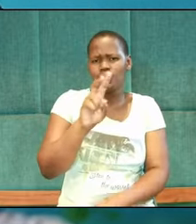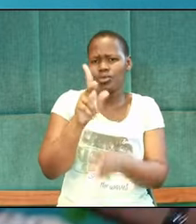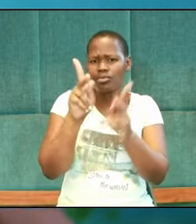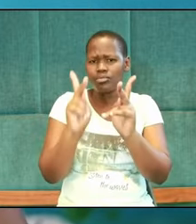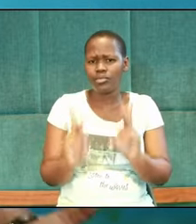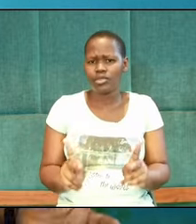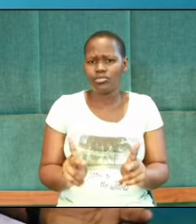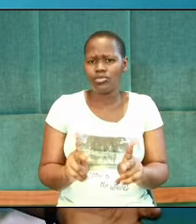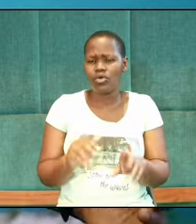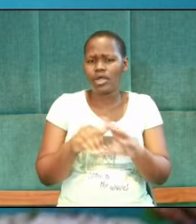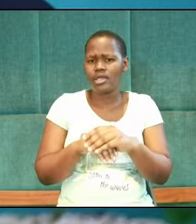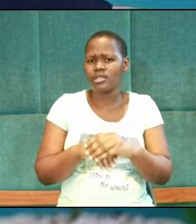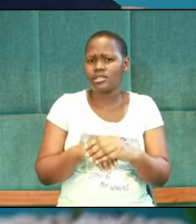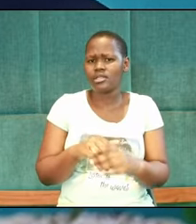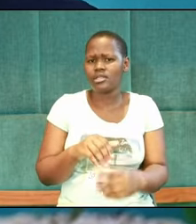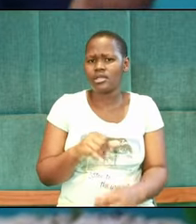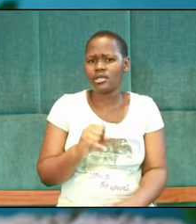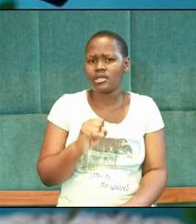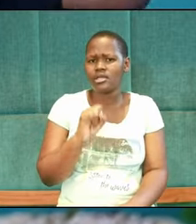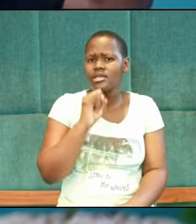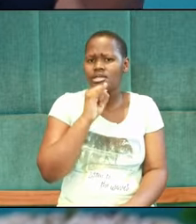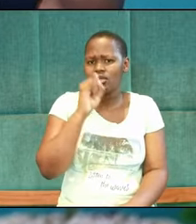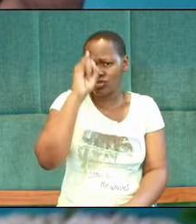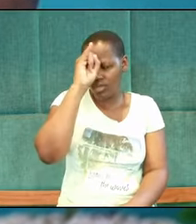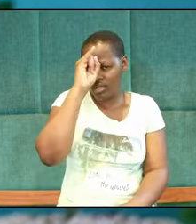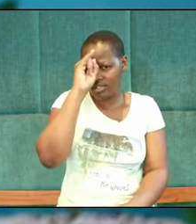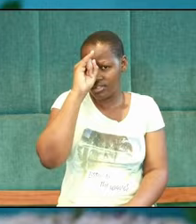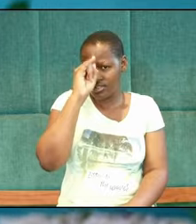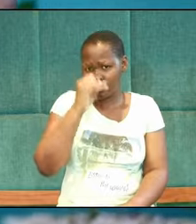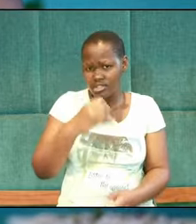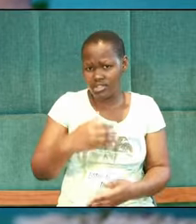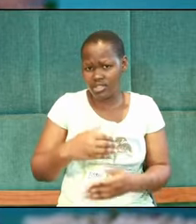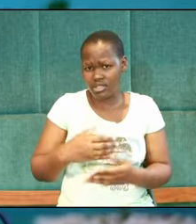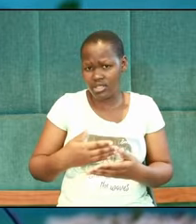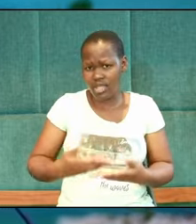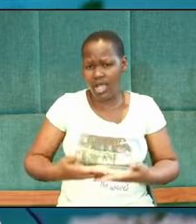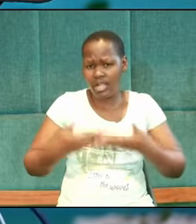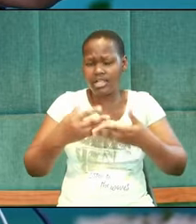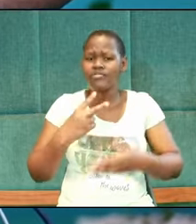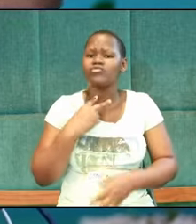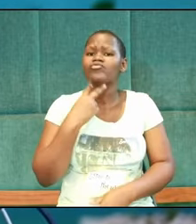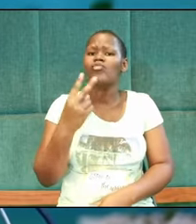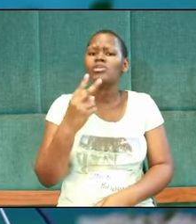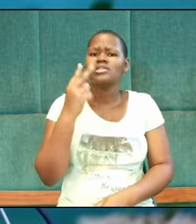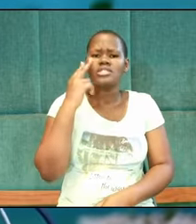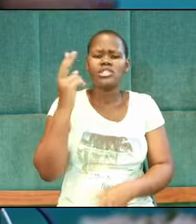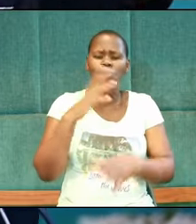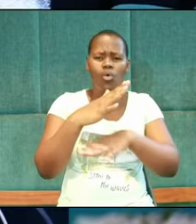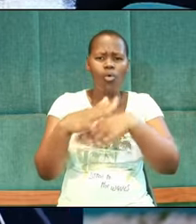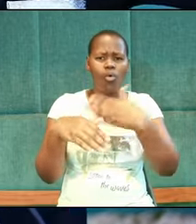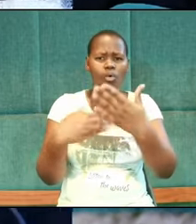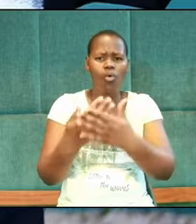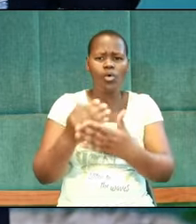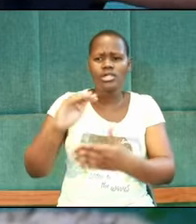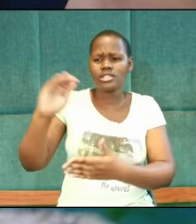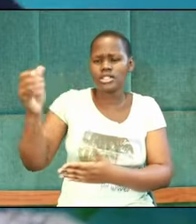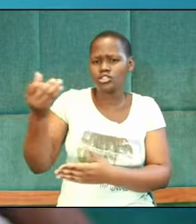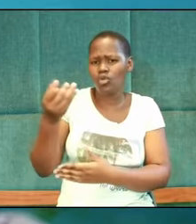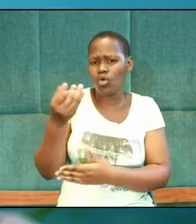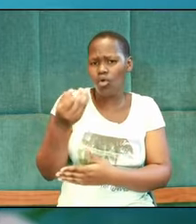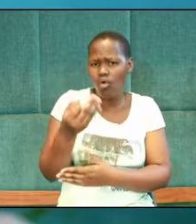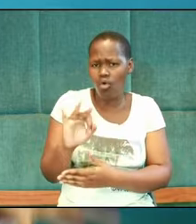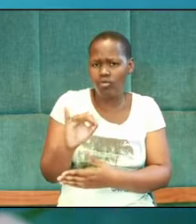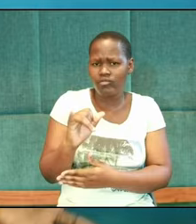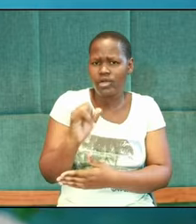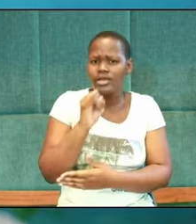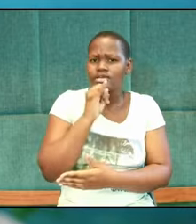in ignorance, and he lifted up his voice, he saw a whole city of ignorant people,